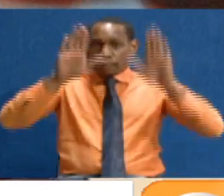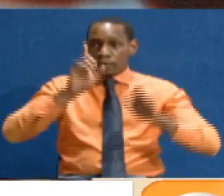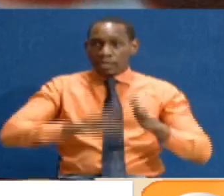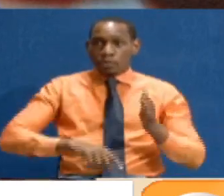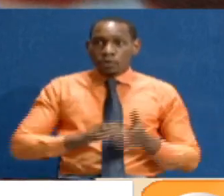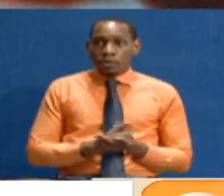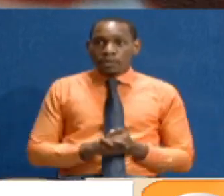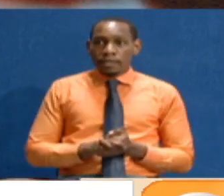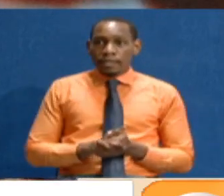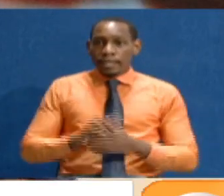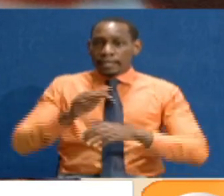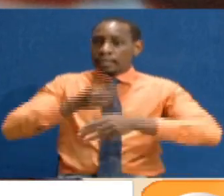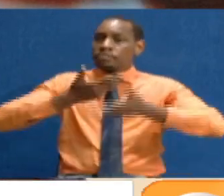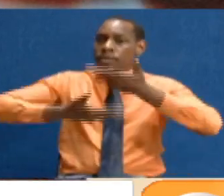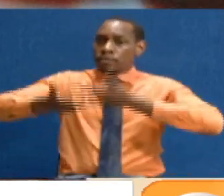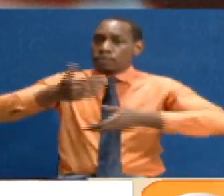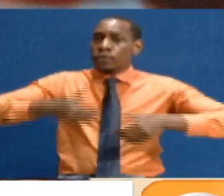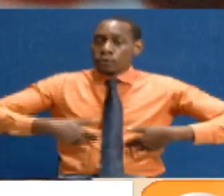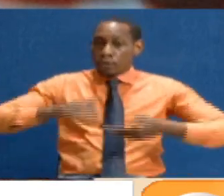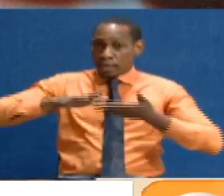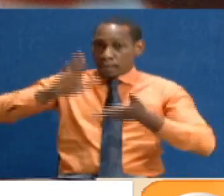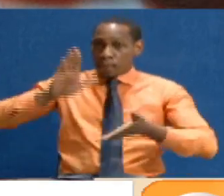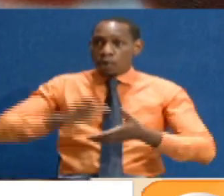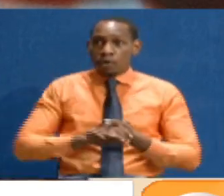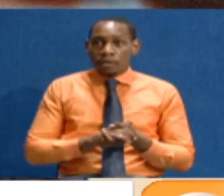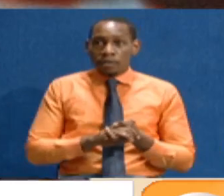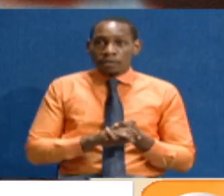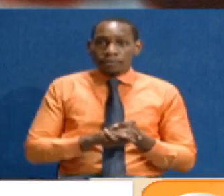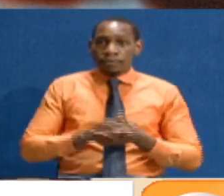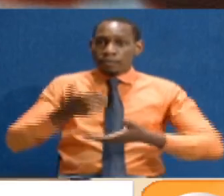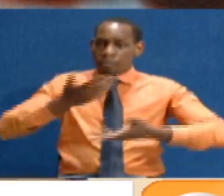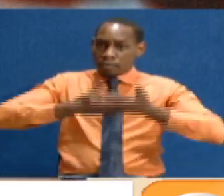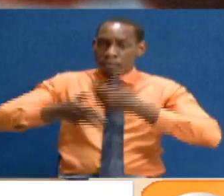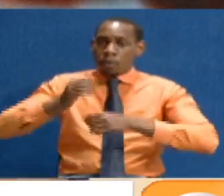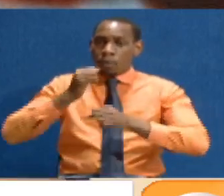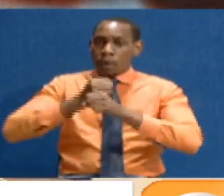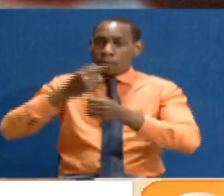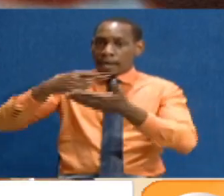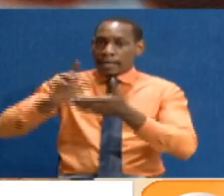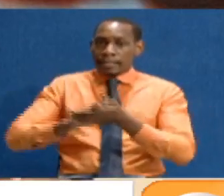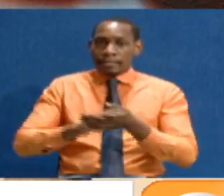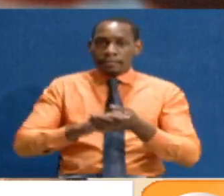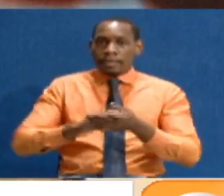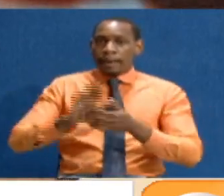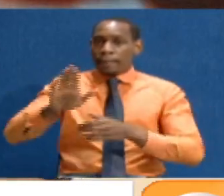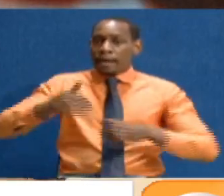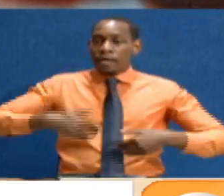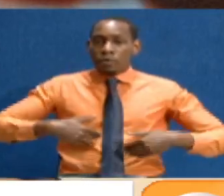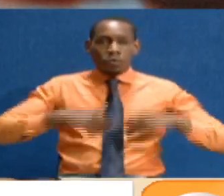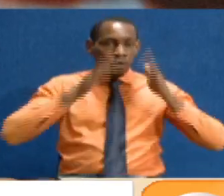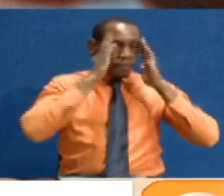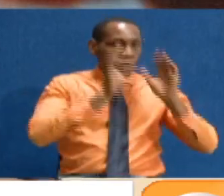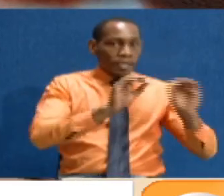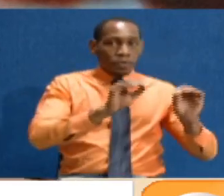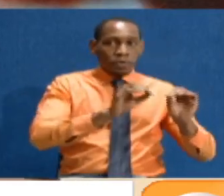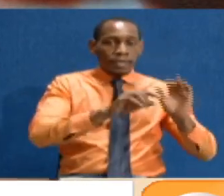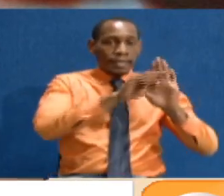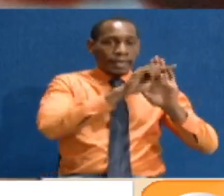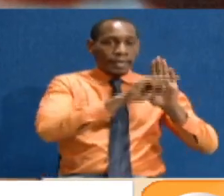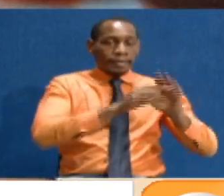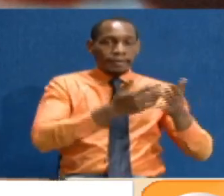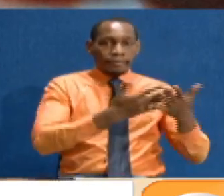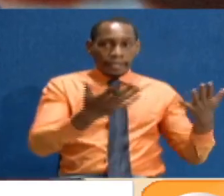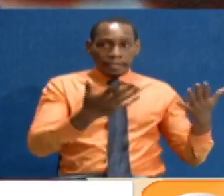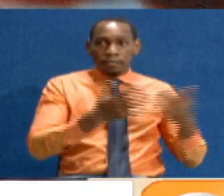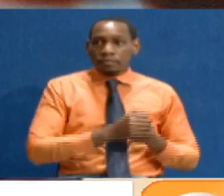is that the more we engage the youth, the more we get them to do the right thing, the less they spend time listening to people who instigate them to